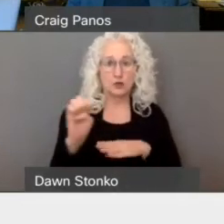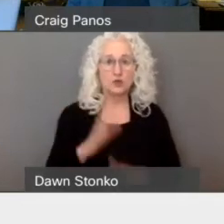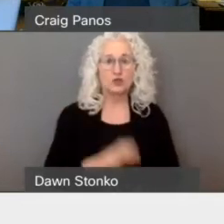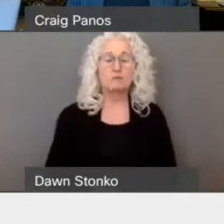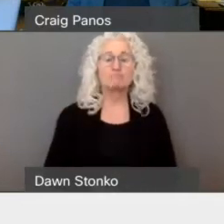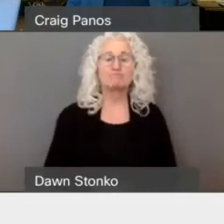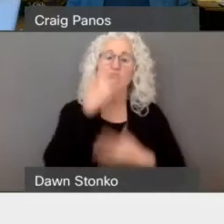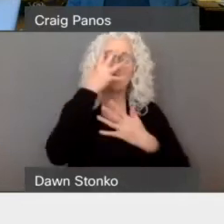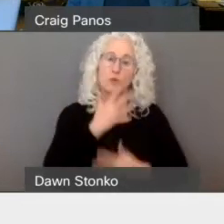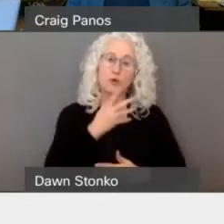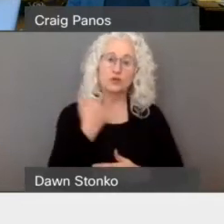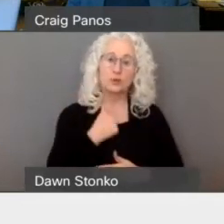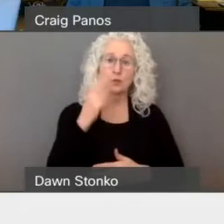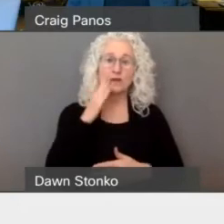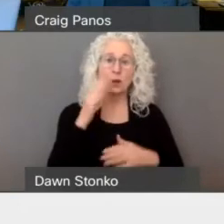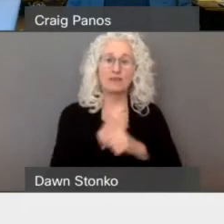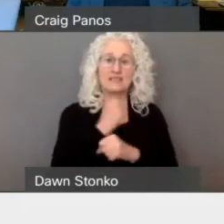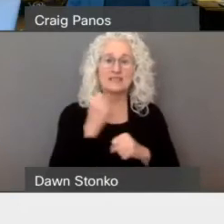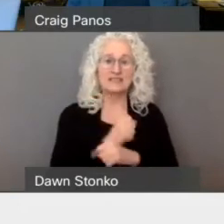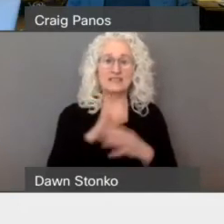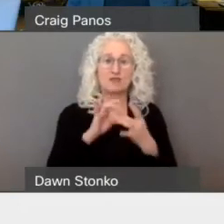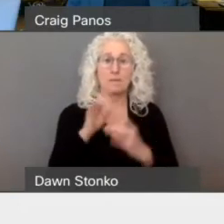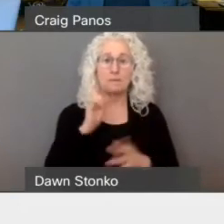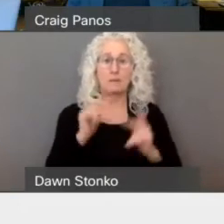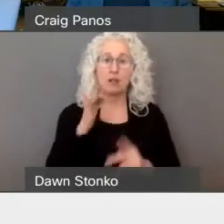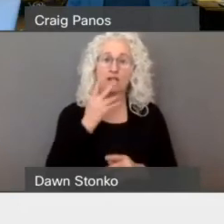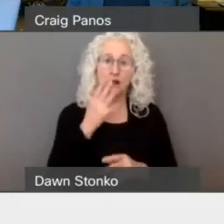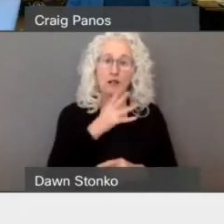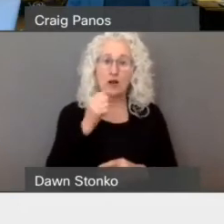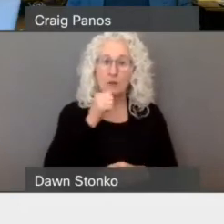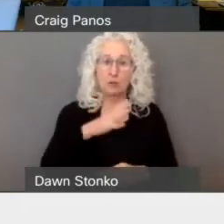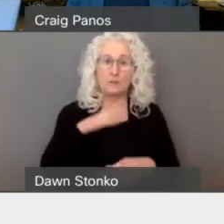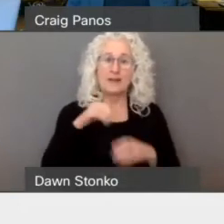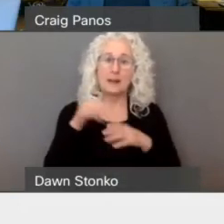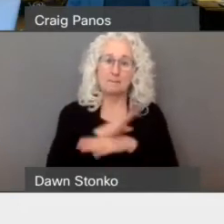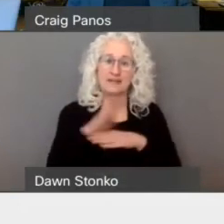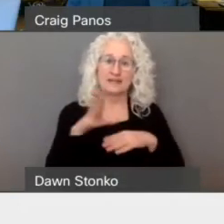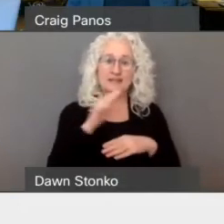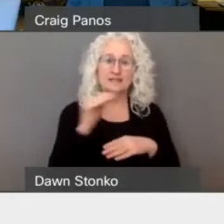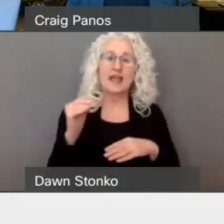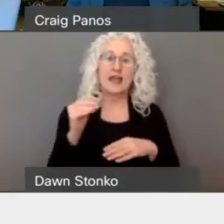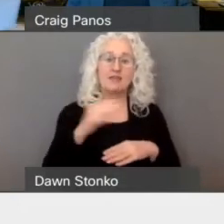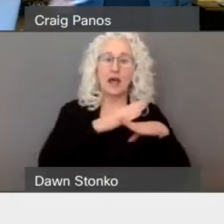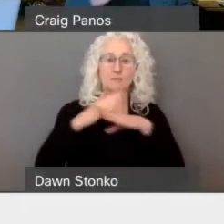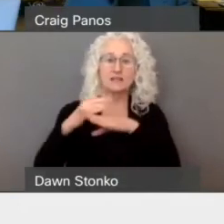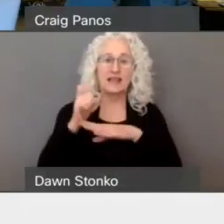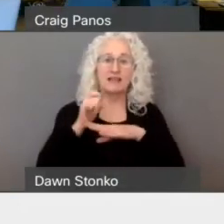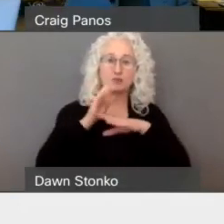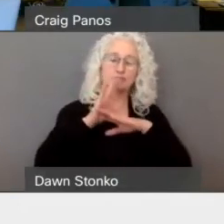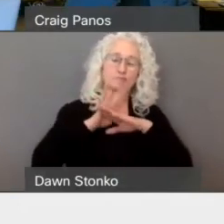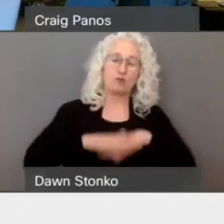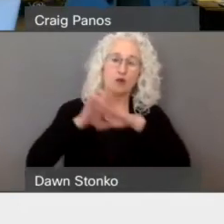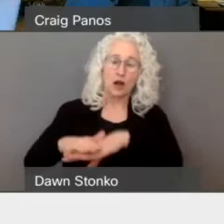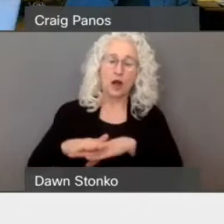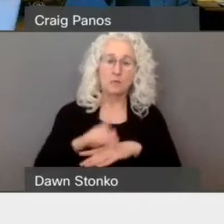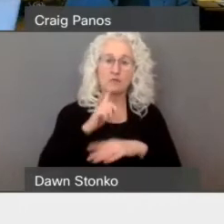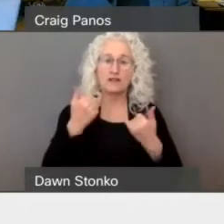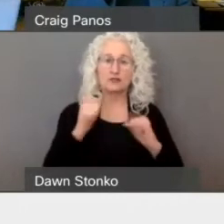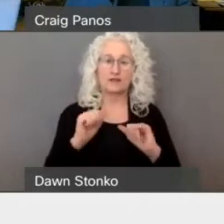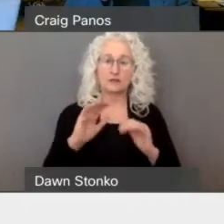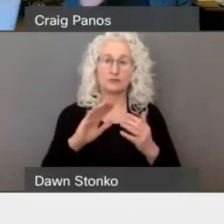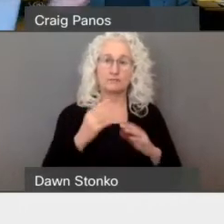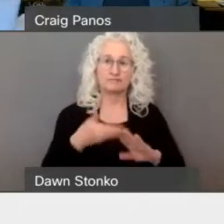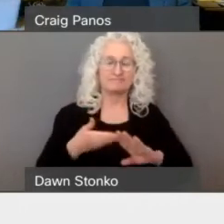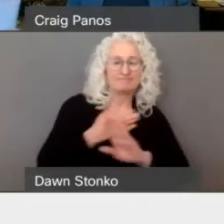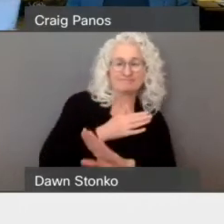we know all the statistics around, people of color and women in business and just the obstacles that they have to overcome. So we were trying to be really proactive